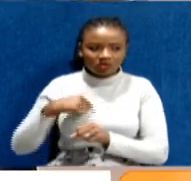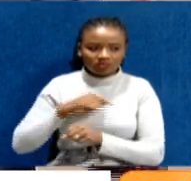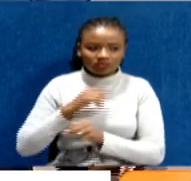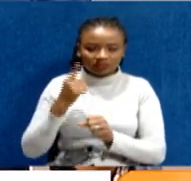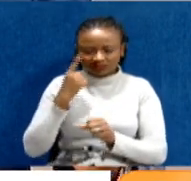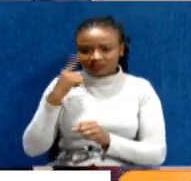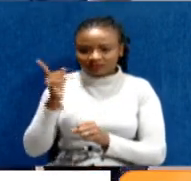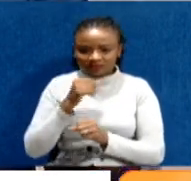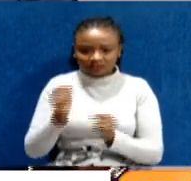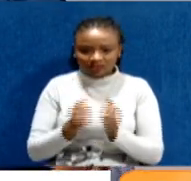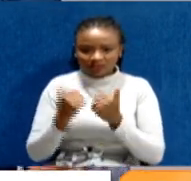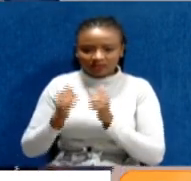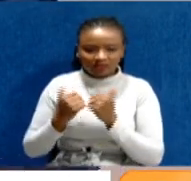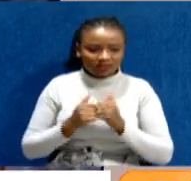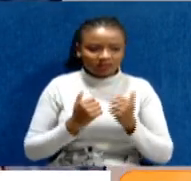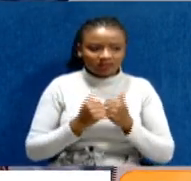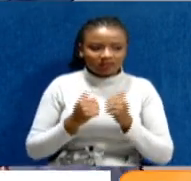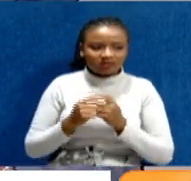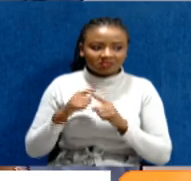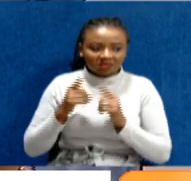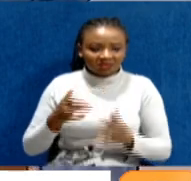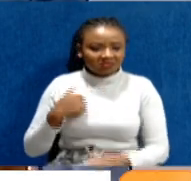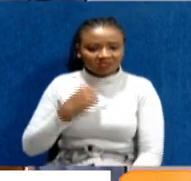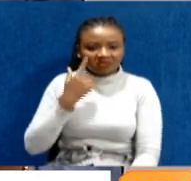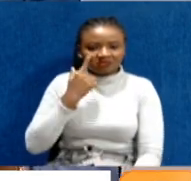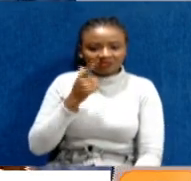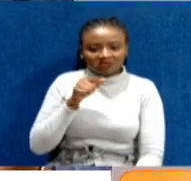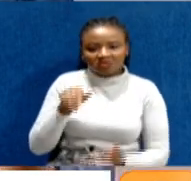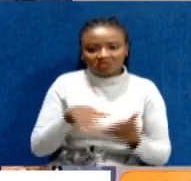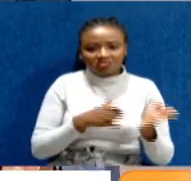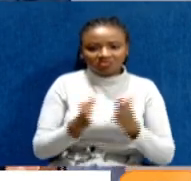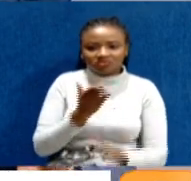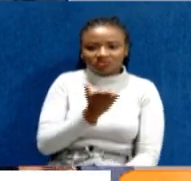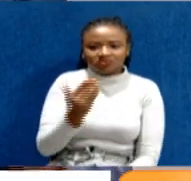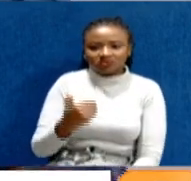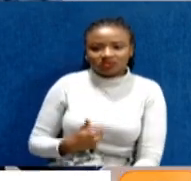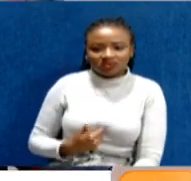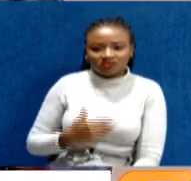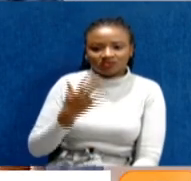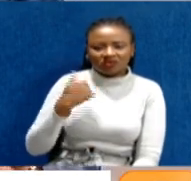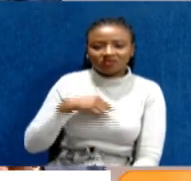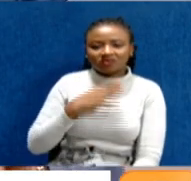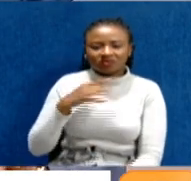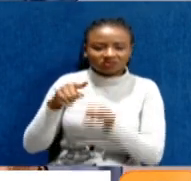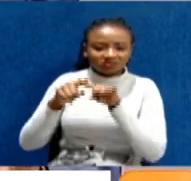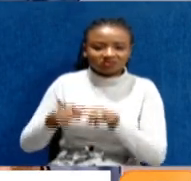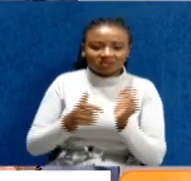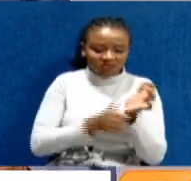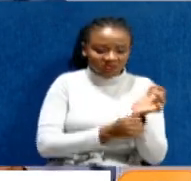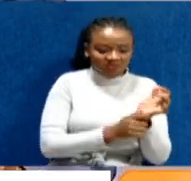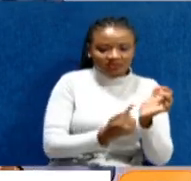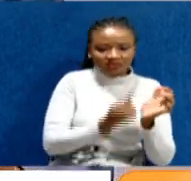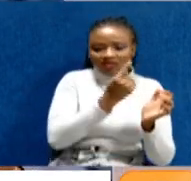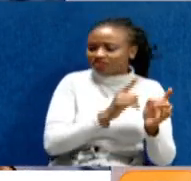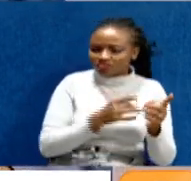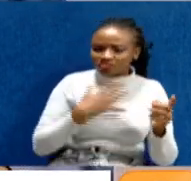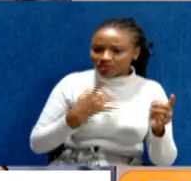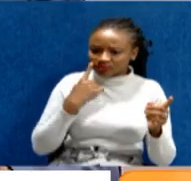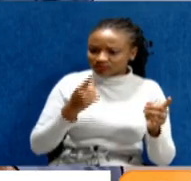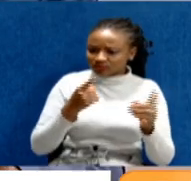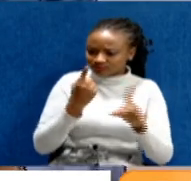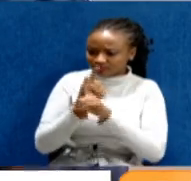call orphan crops, but for me now they're opportunity crops. Yeah. Because that's where we want to go. We don't want to be relying on maize alone. Mm. We want to look at